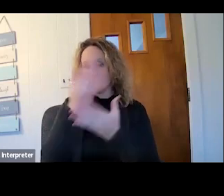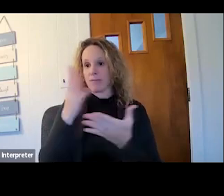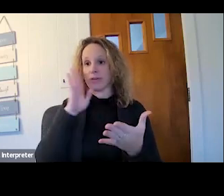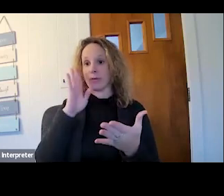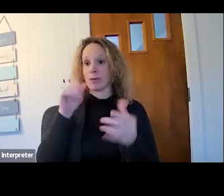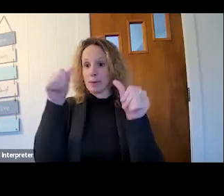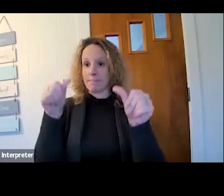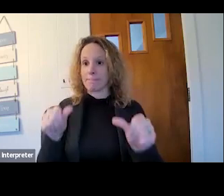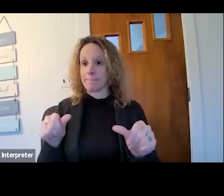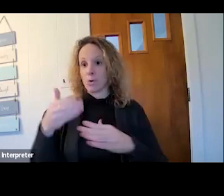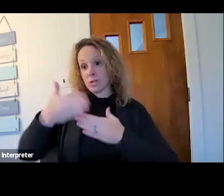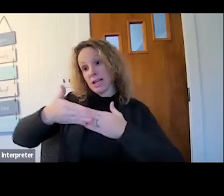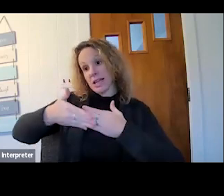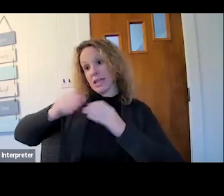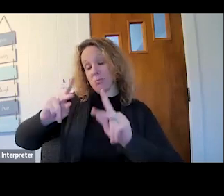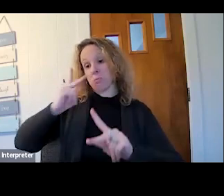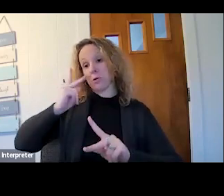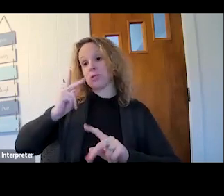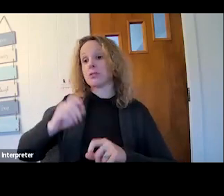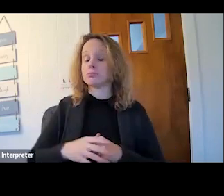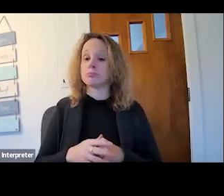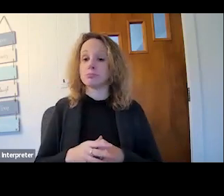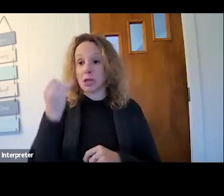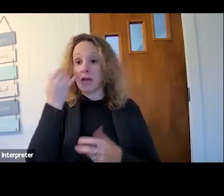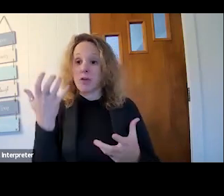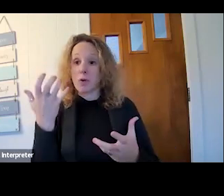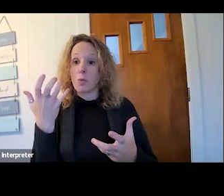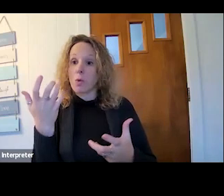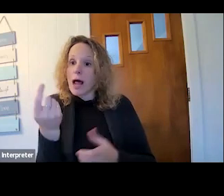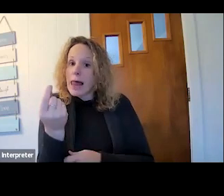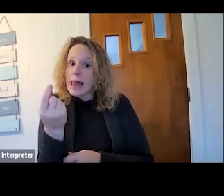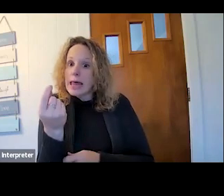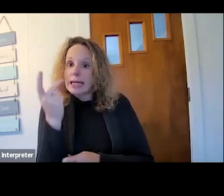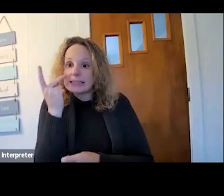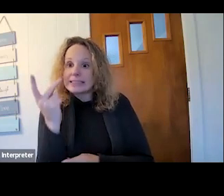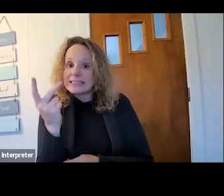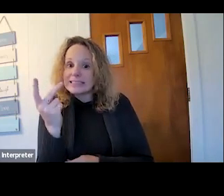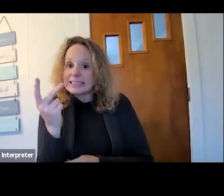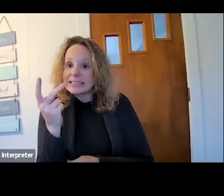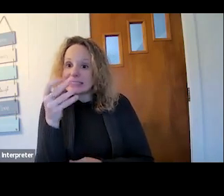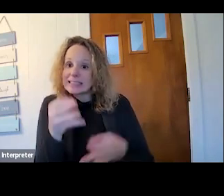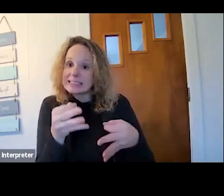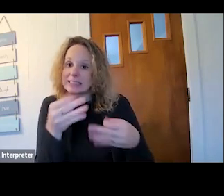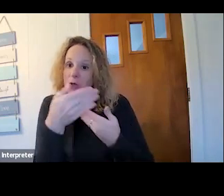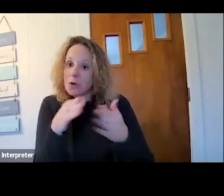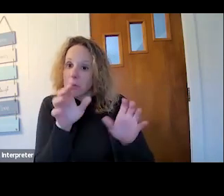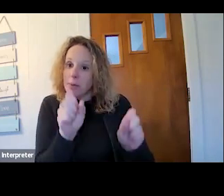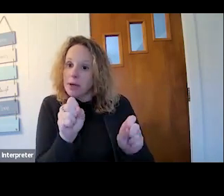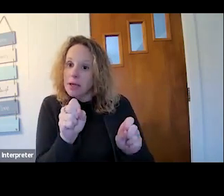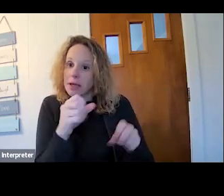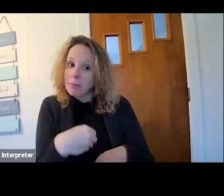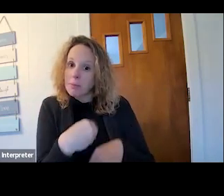be at the end of this presentation. And if you want to take a little peek into our courtroom, you can do so by